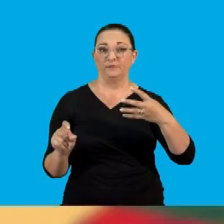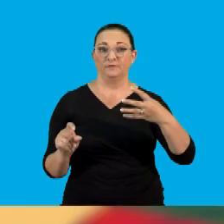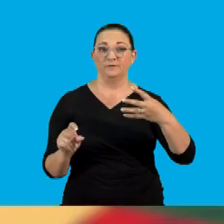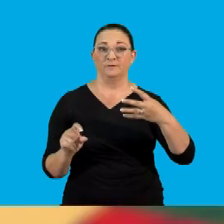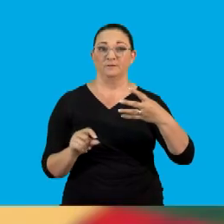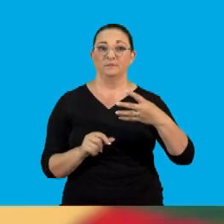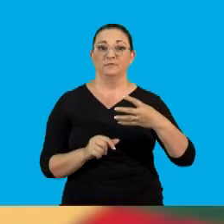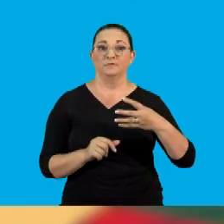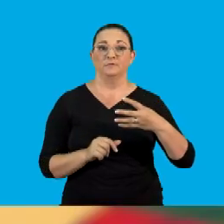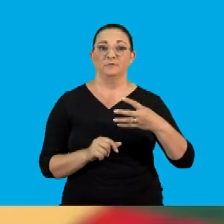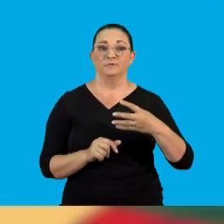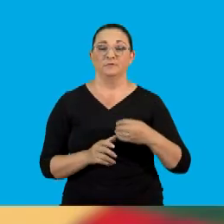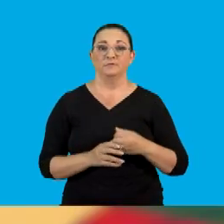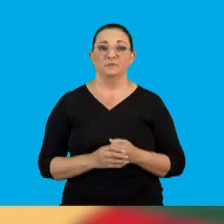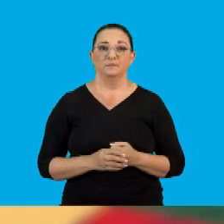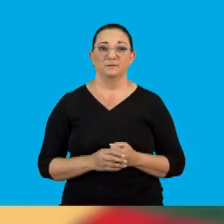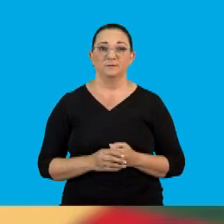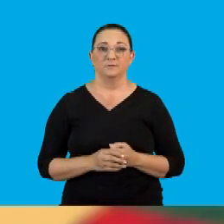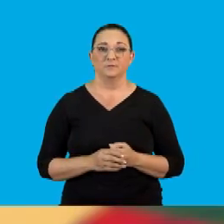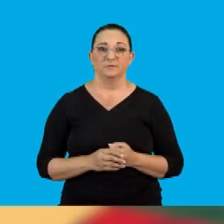first layer of the atmosphere